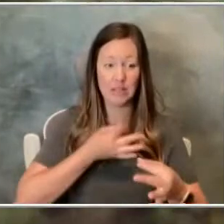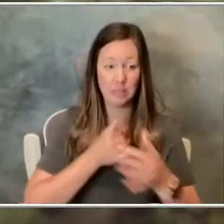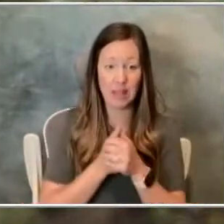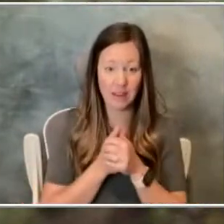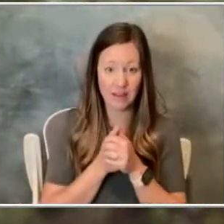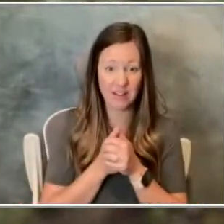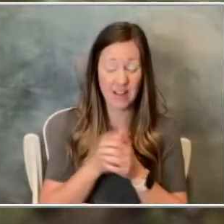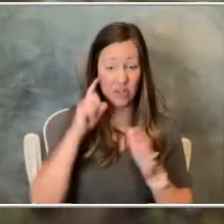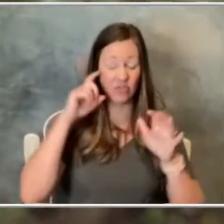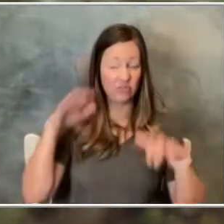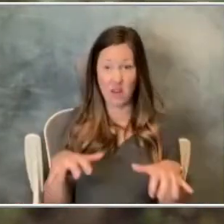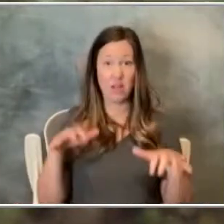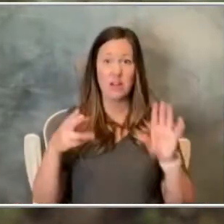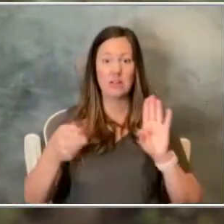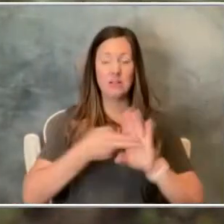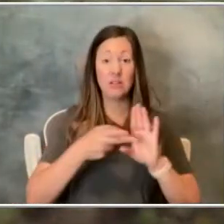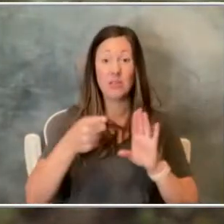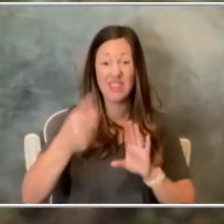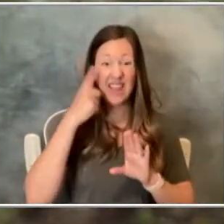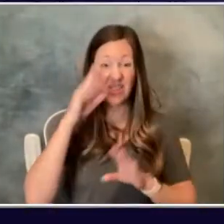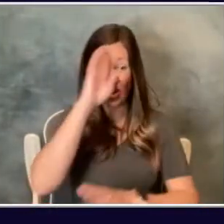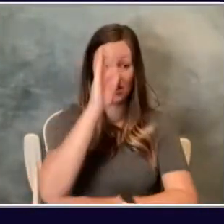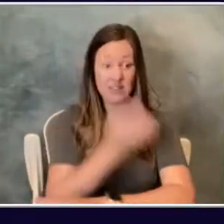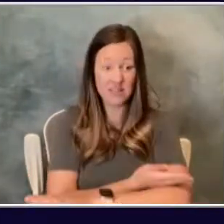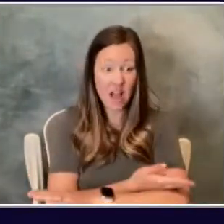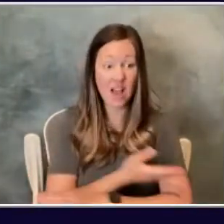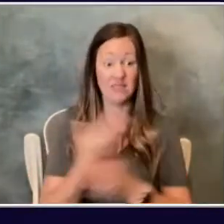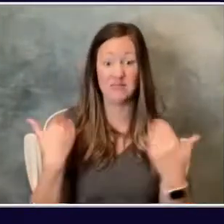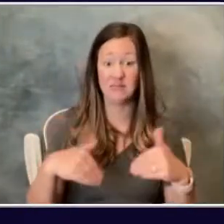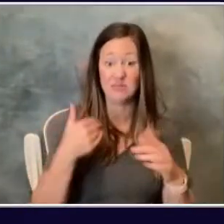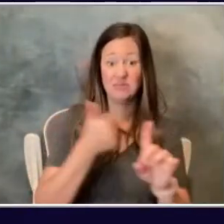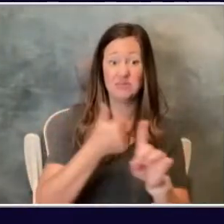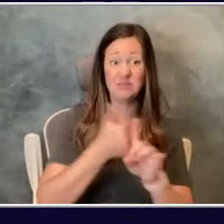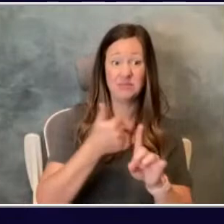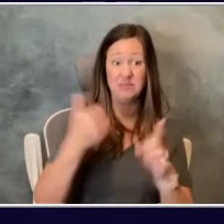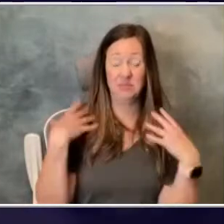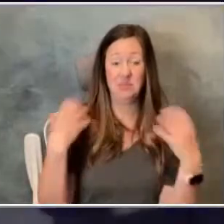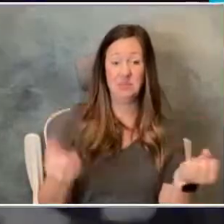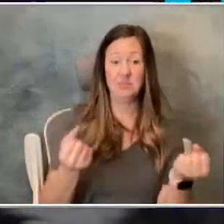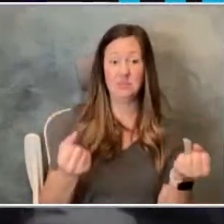shocking diagnosis, as they thought their son was the picture of health. Thursday on All Things Heart.